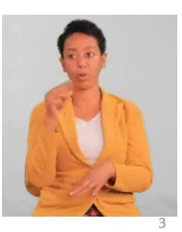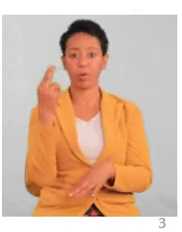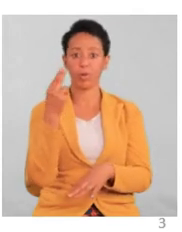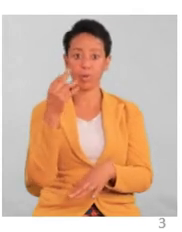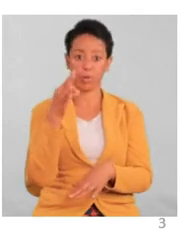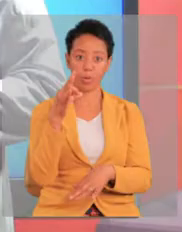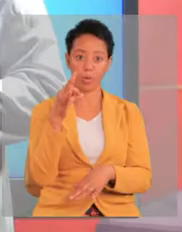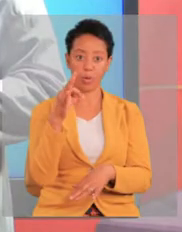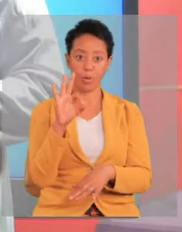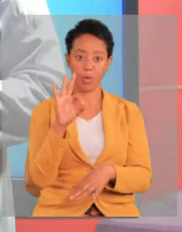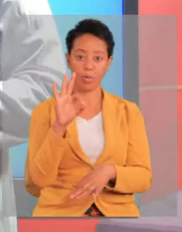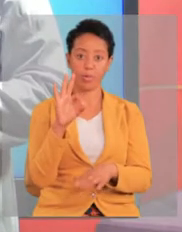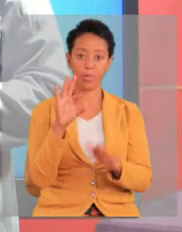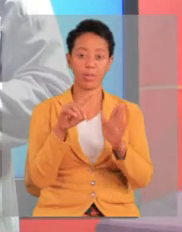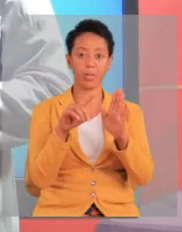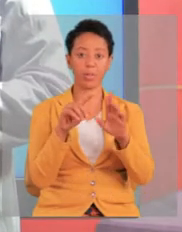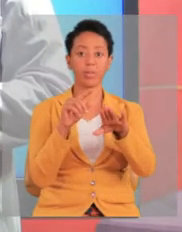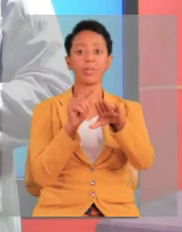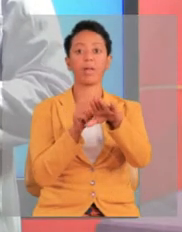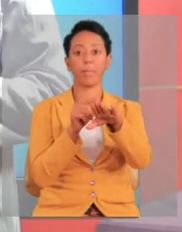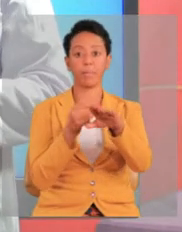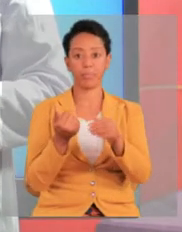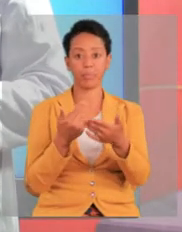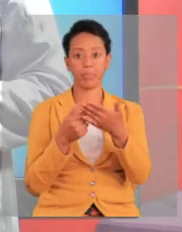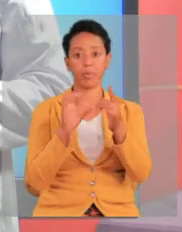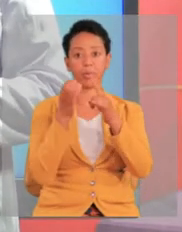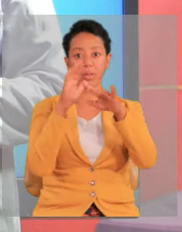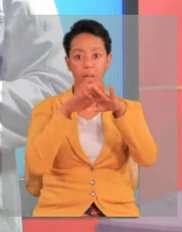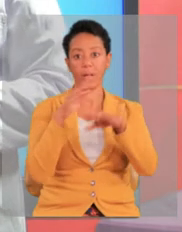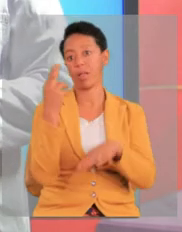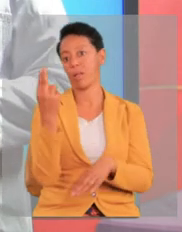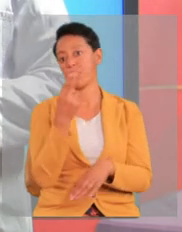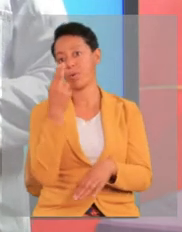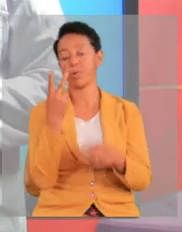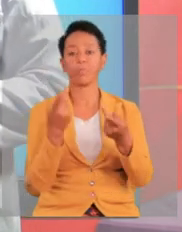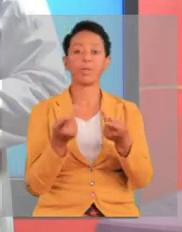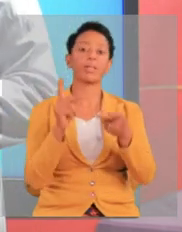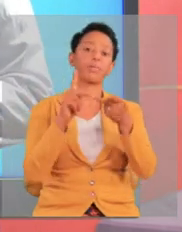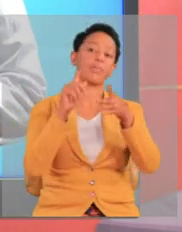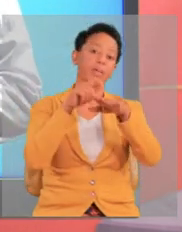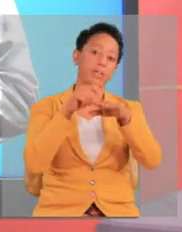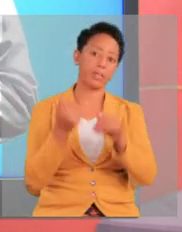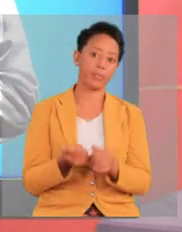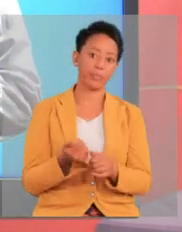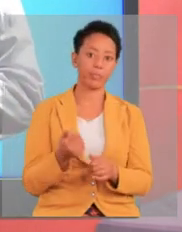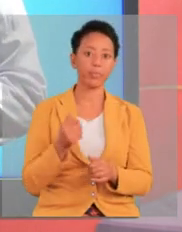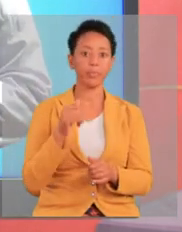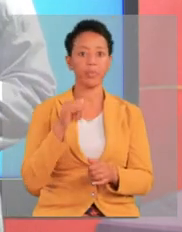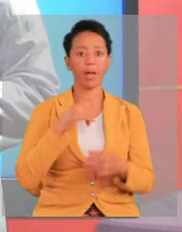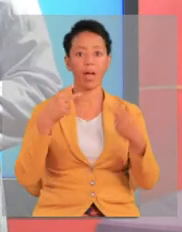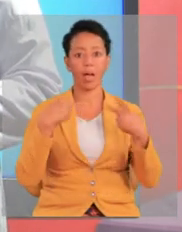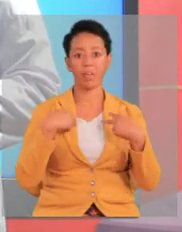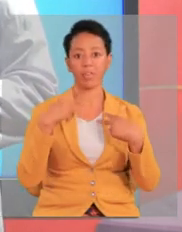this definite time. So in such a case, we can use present perfect tense. I haven't seen him